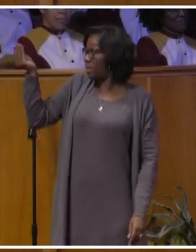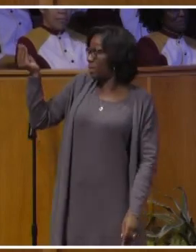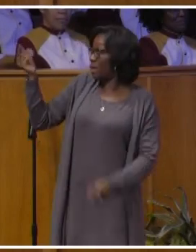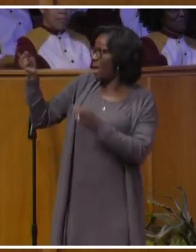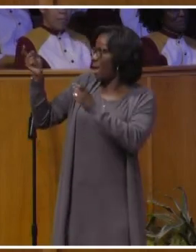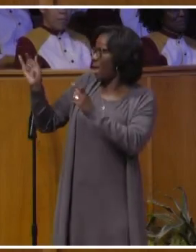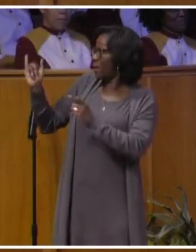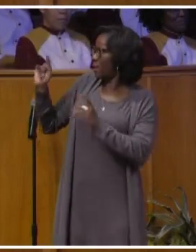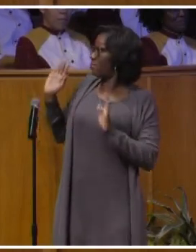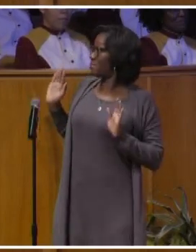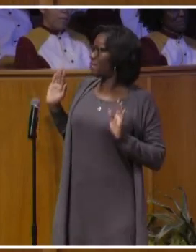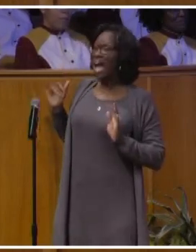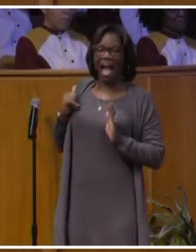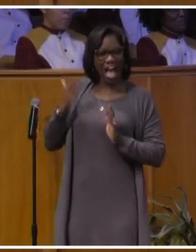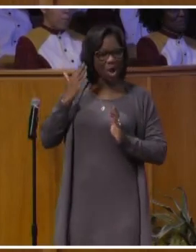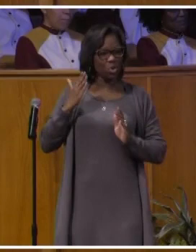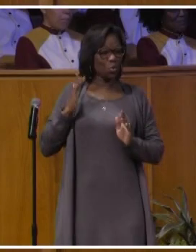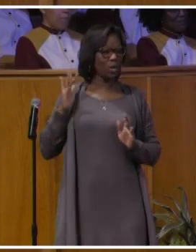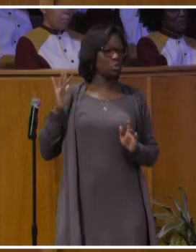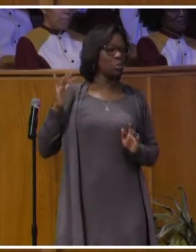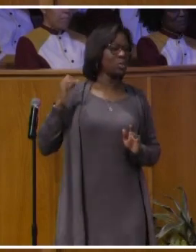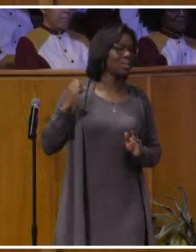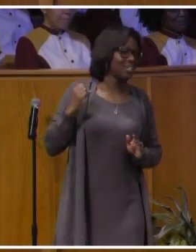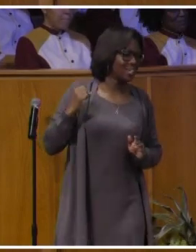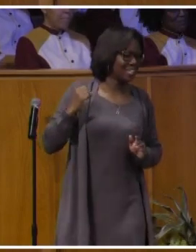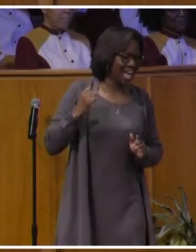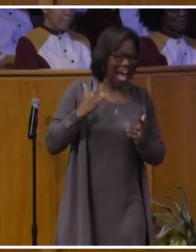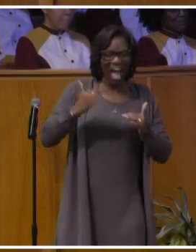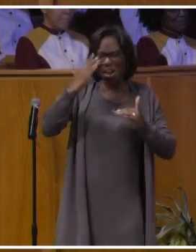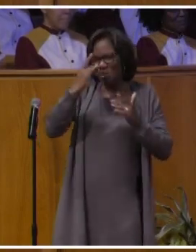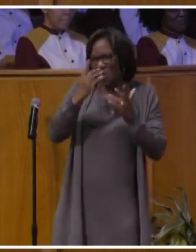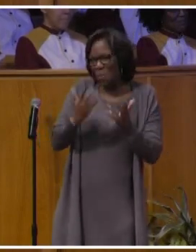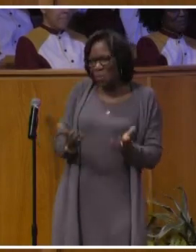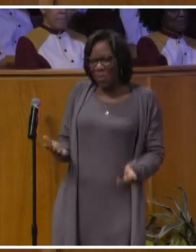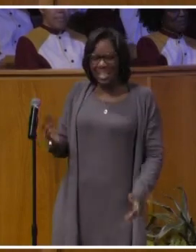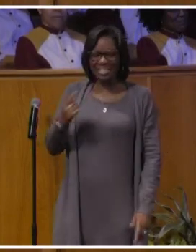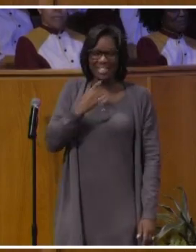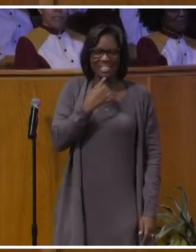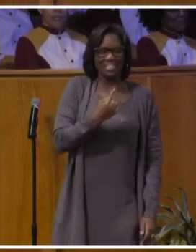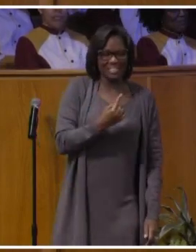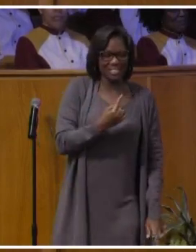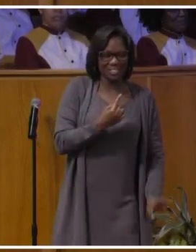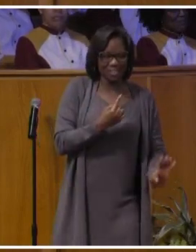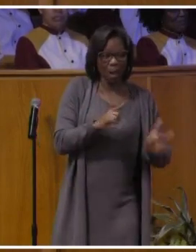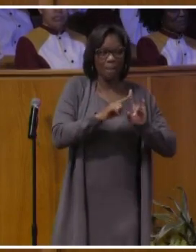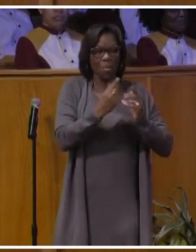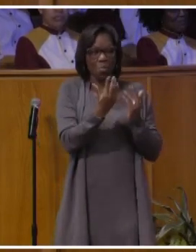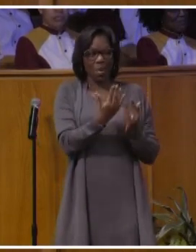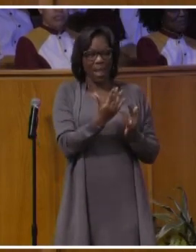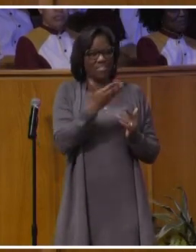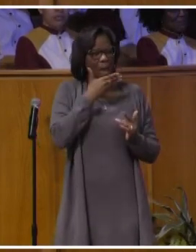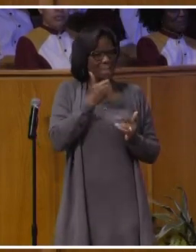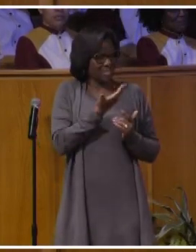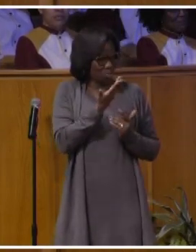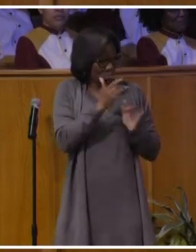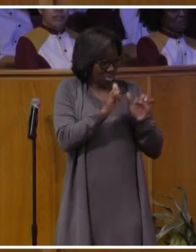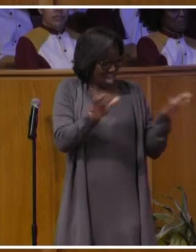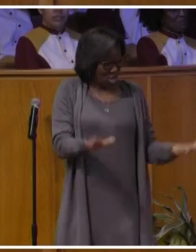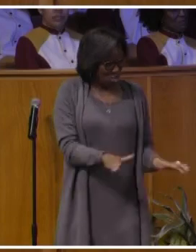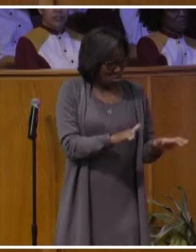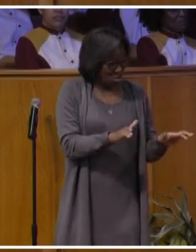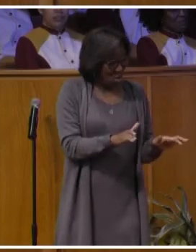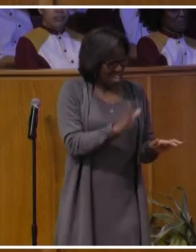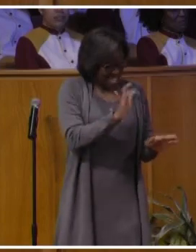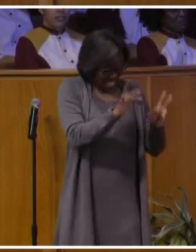know you want to put your hand on them. I know you want to put your mouth on them. But the best thing you can do